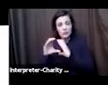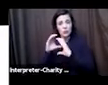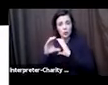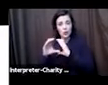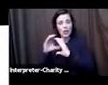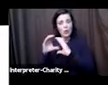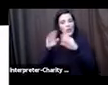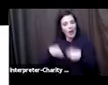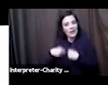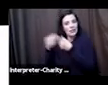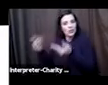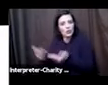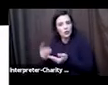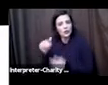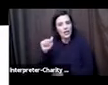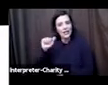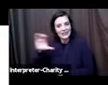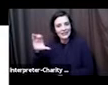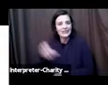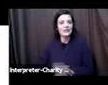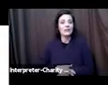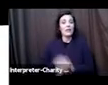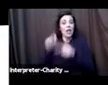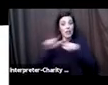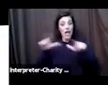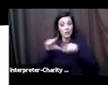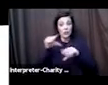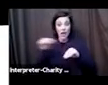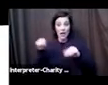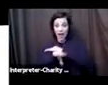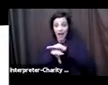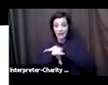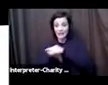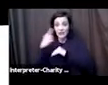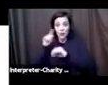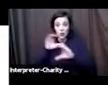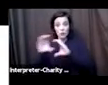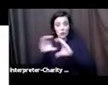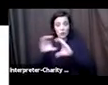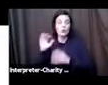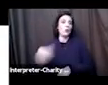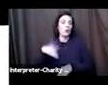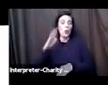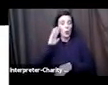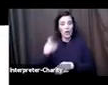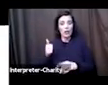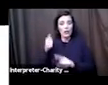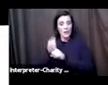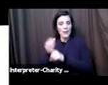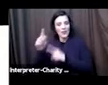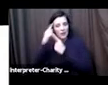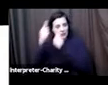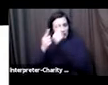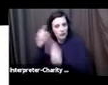to AAC. Language and access to communication is really going to impact cognition as